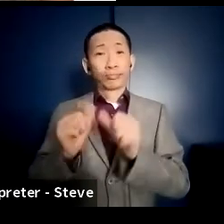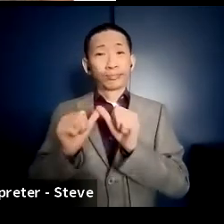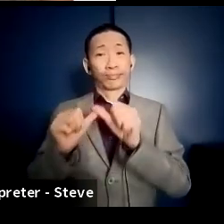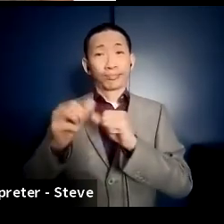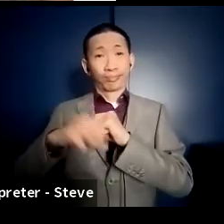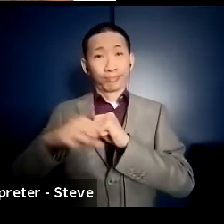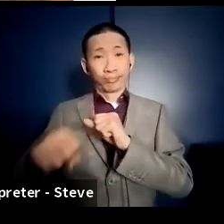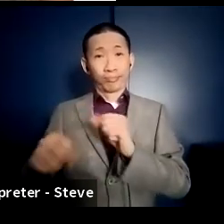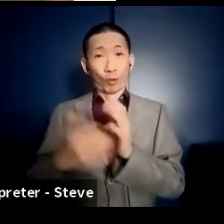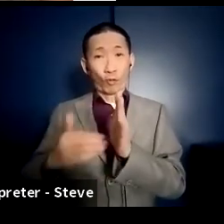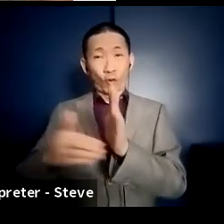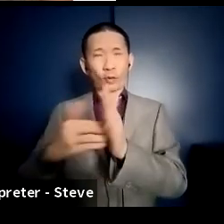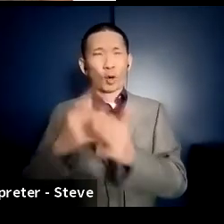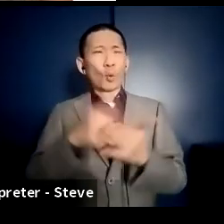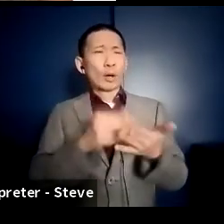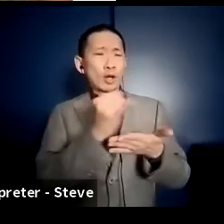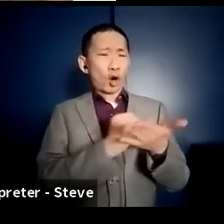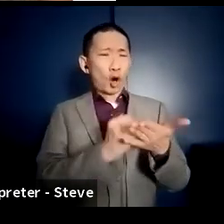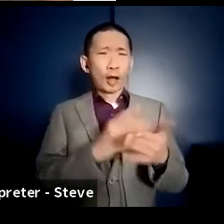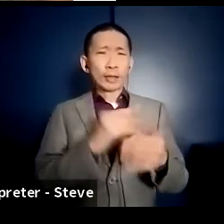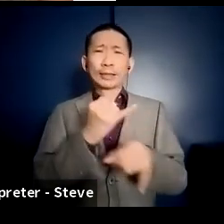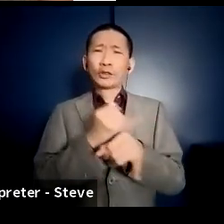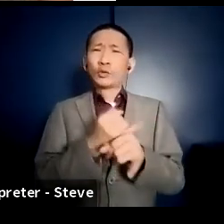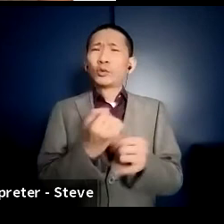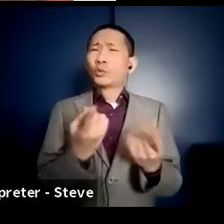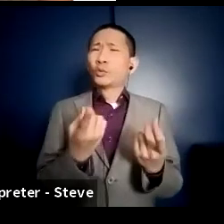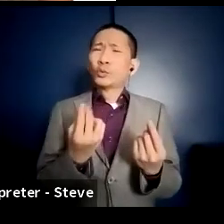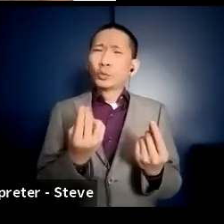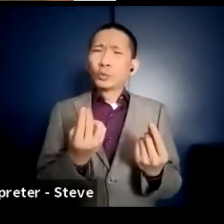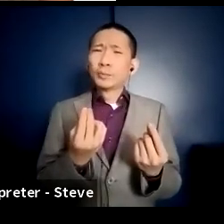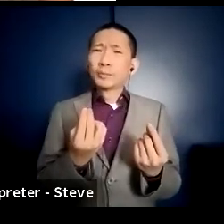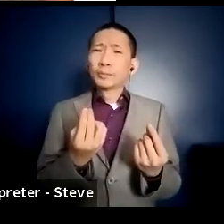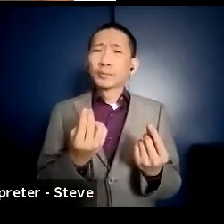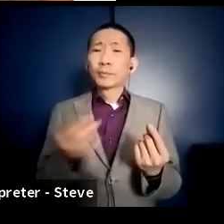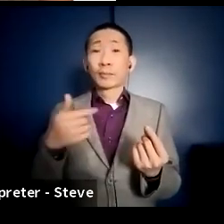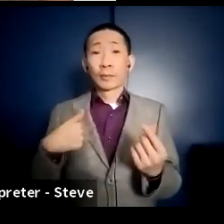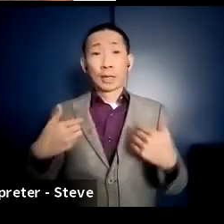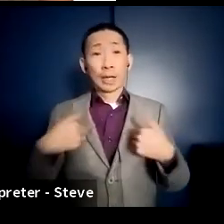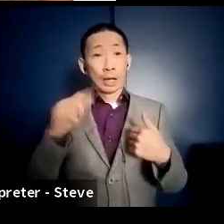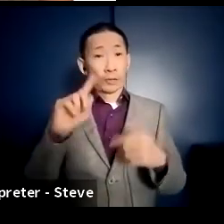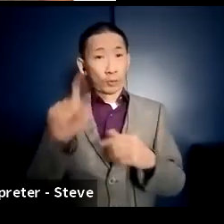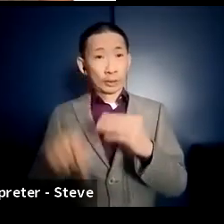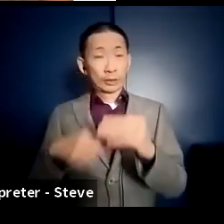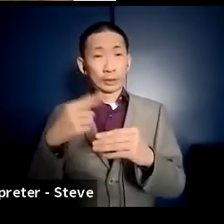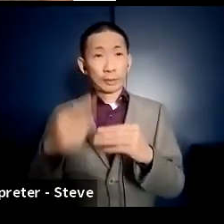arts institutions? Like, can we be a part of that? I have questions about,